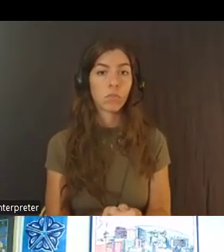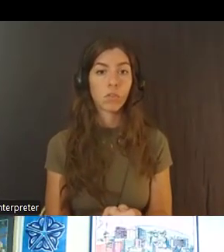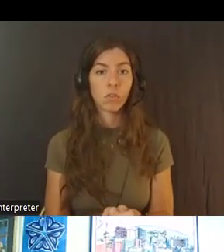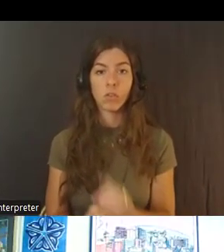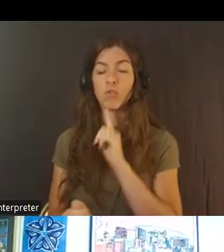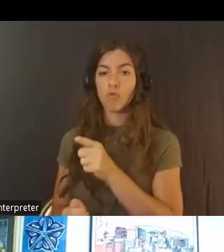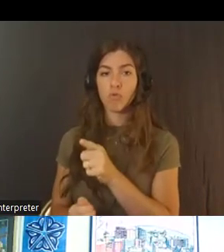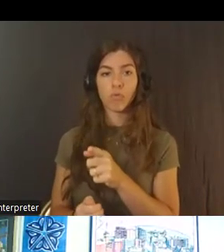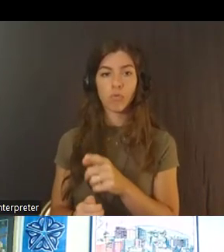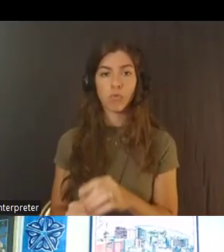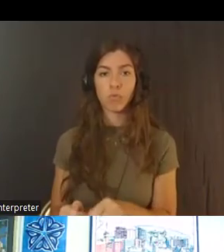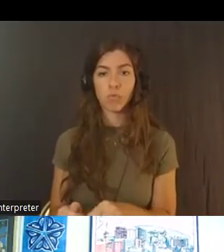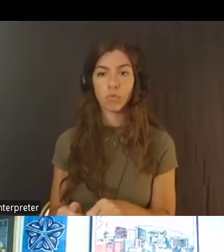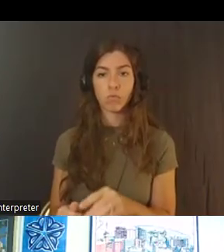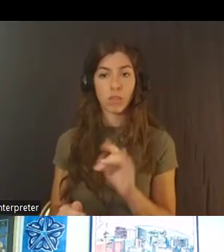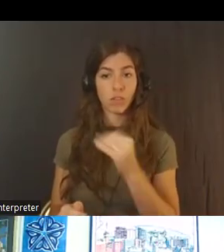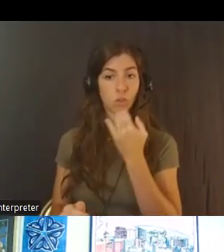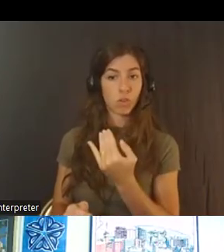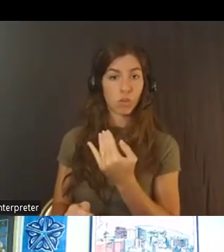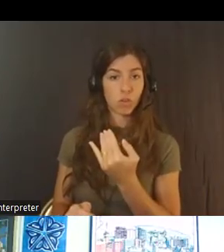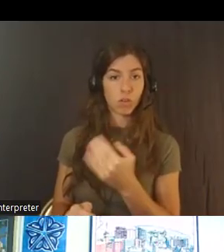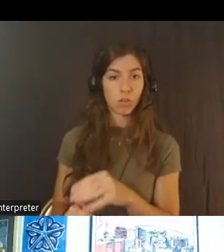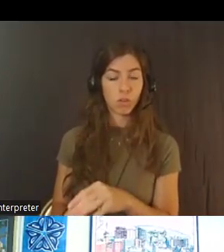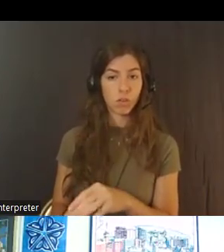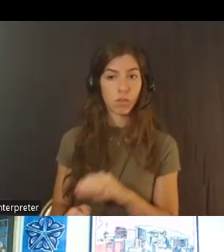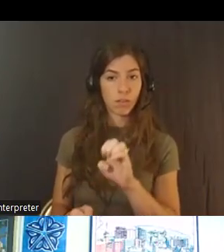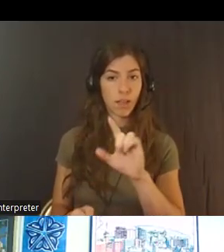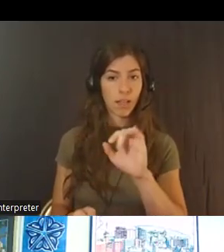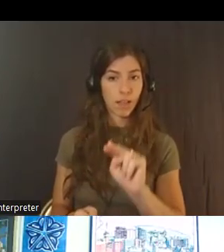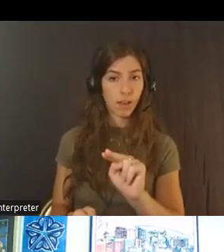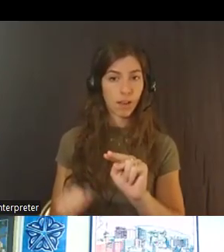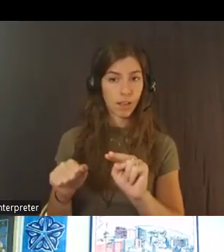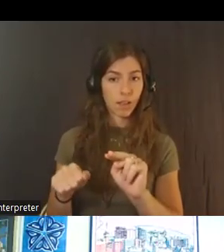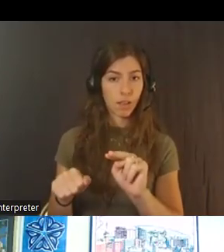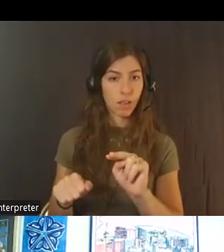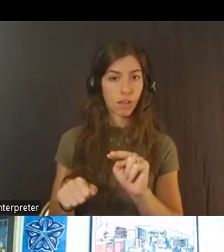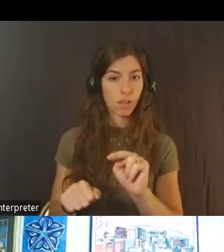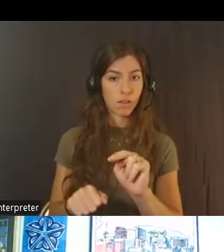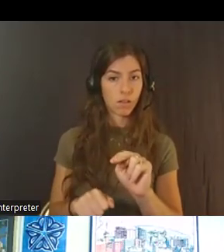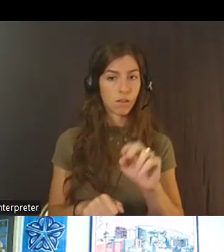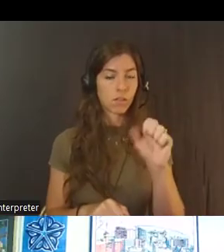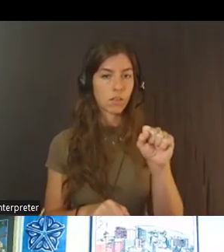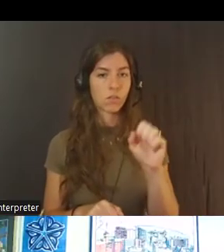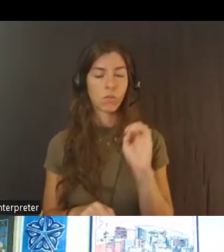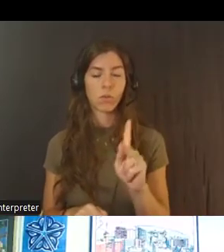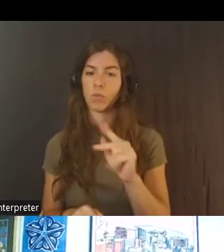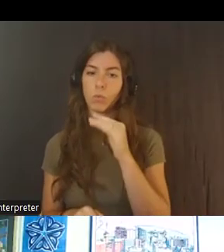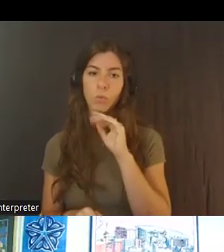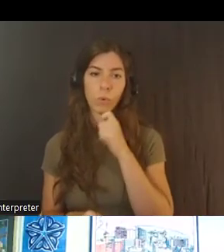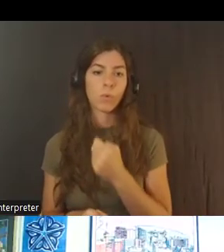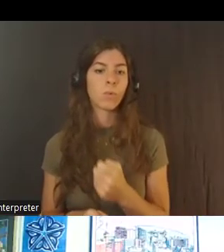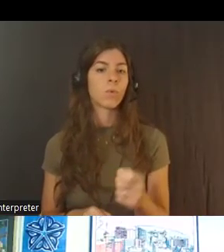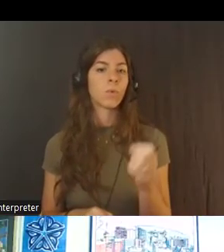Sure. Does that sound good? Ellen? Yeah? Yes. Okay, cool.